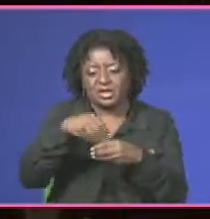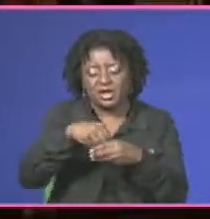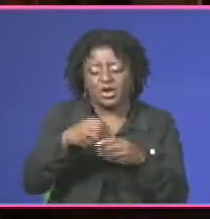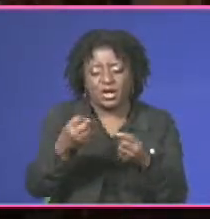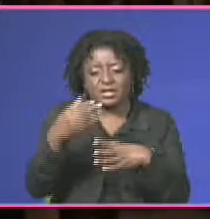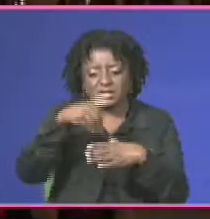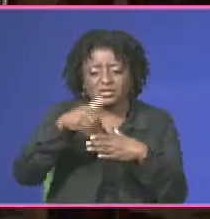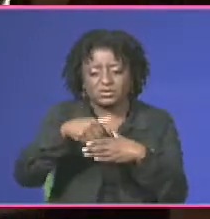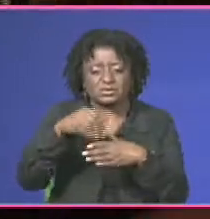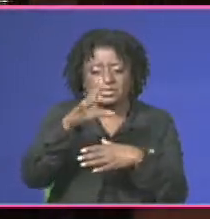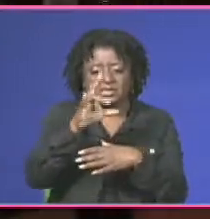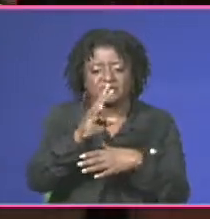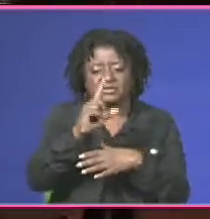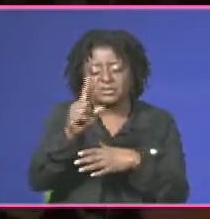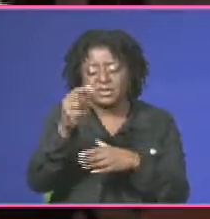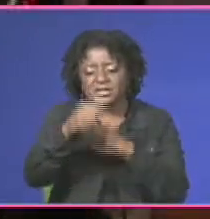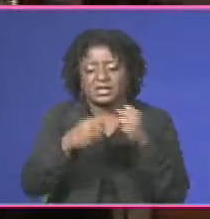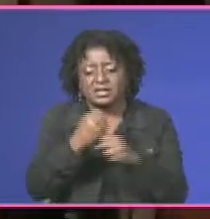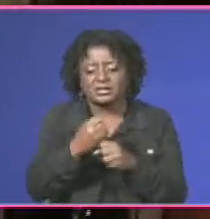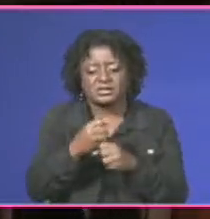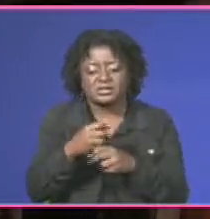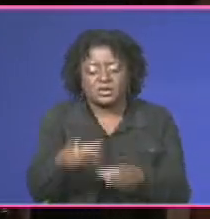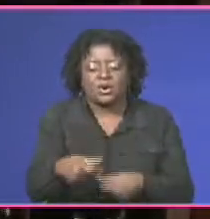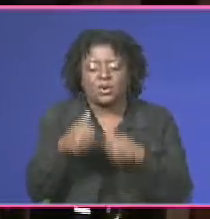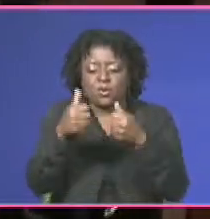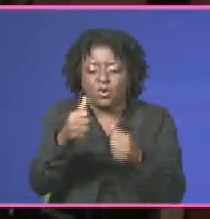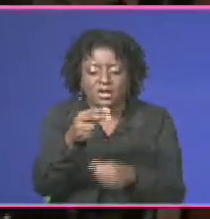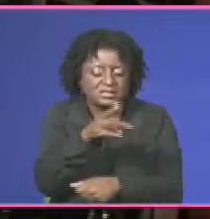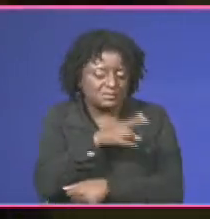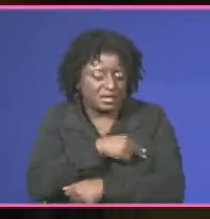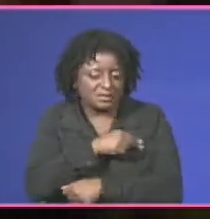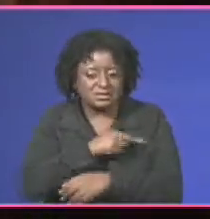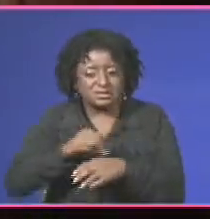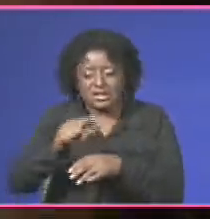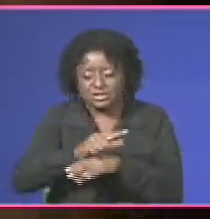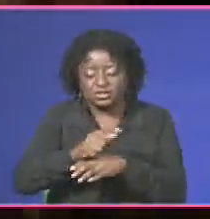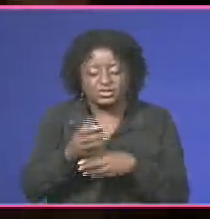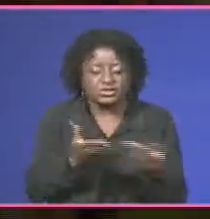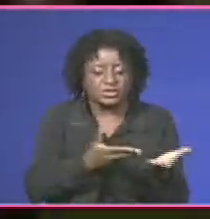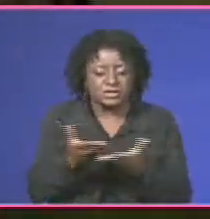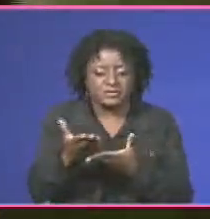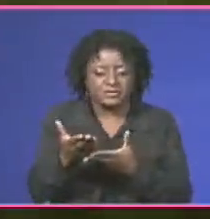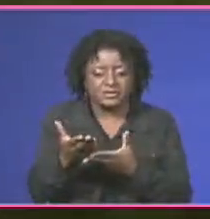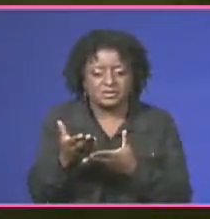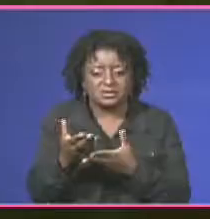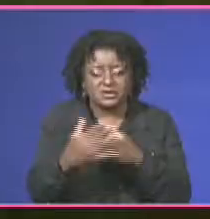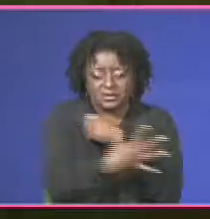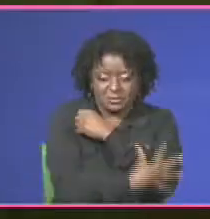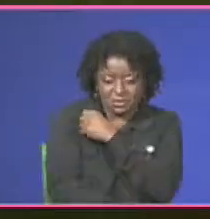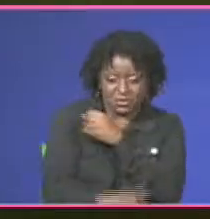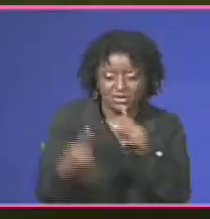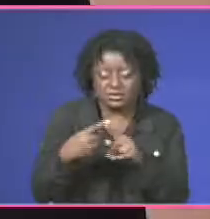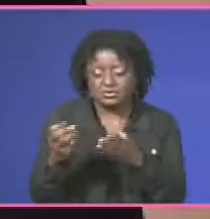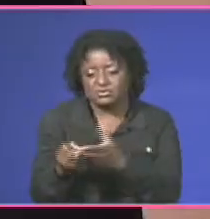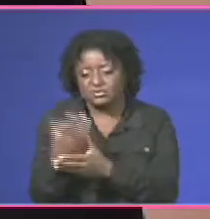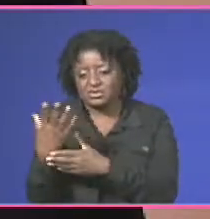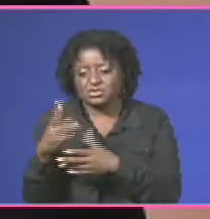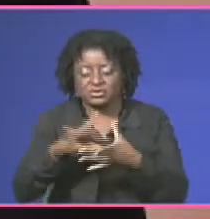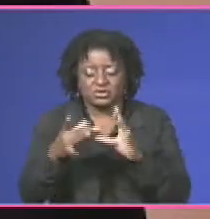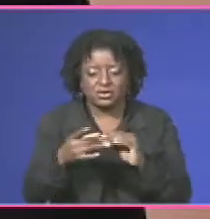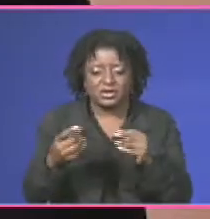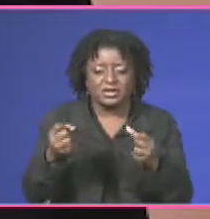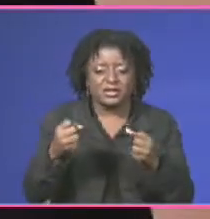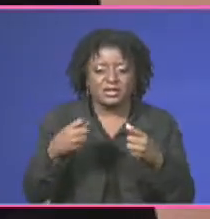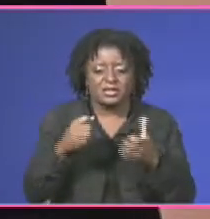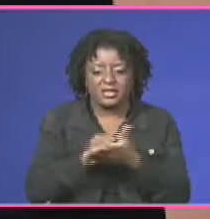prove. Awards, medals, national service, a rags-to-riches story that has Hollywood calling. You read a story